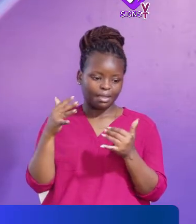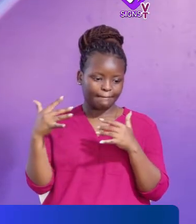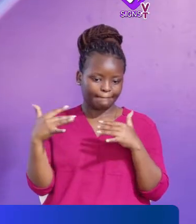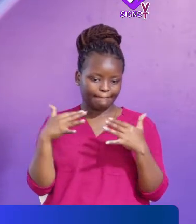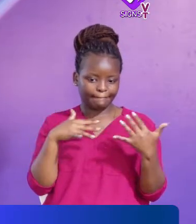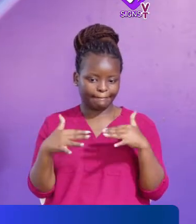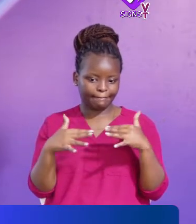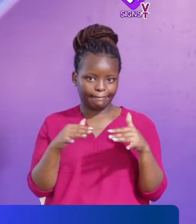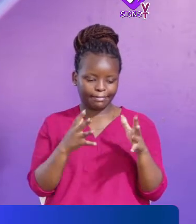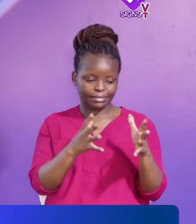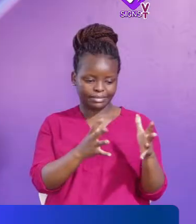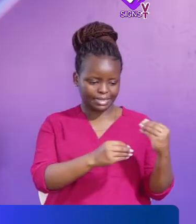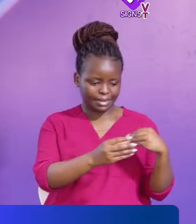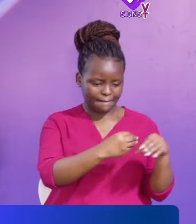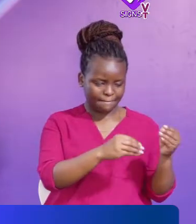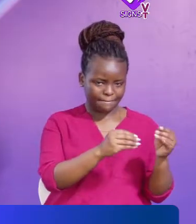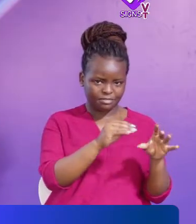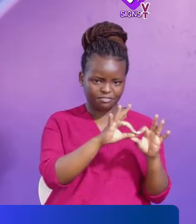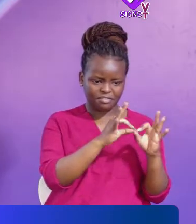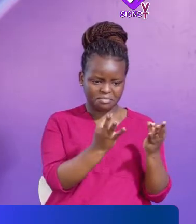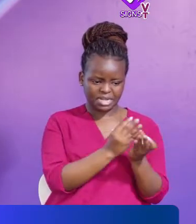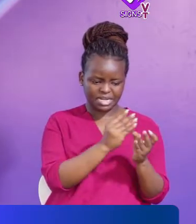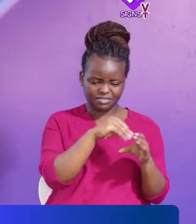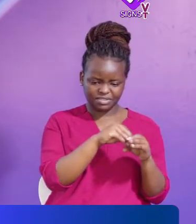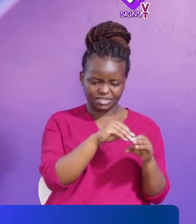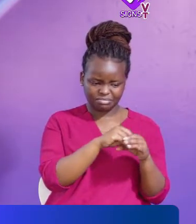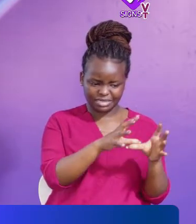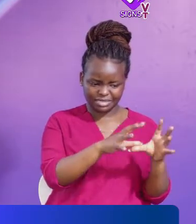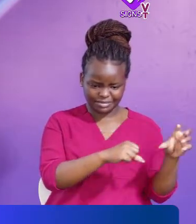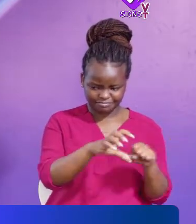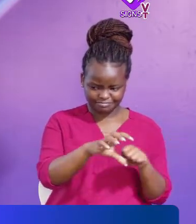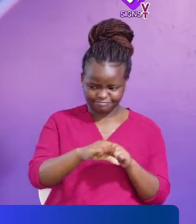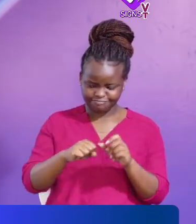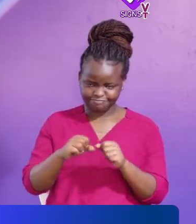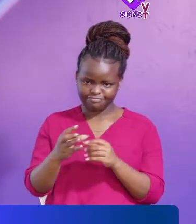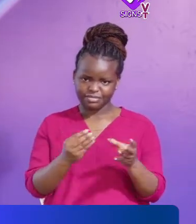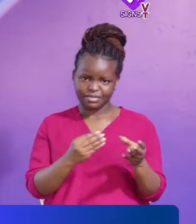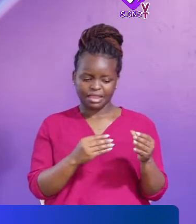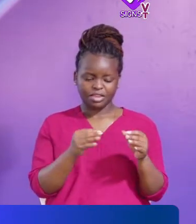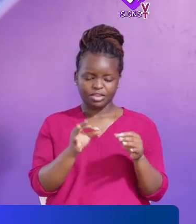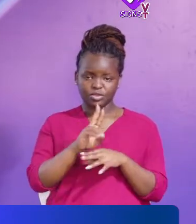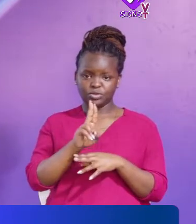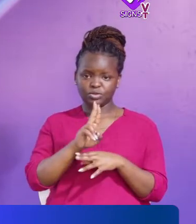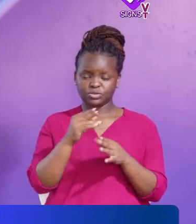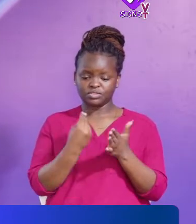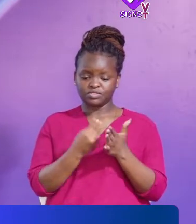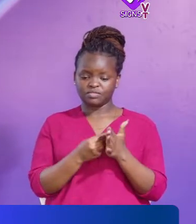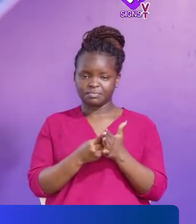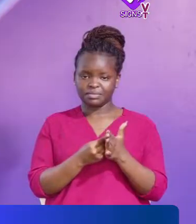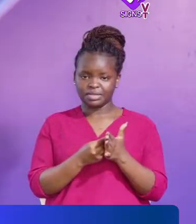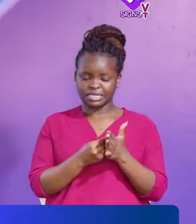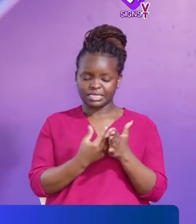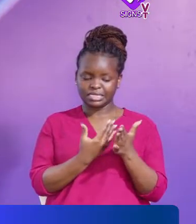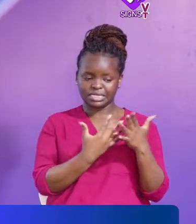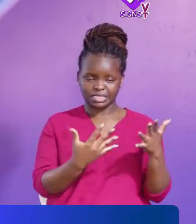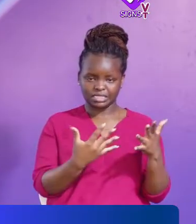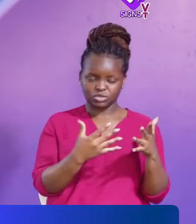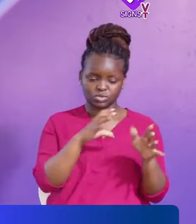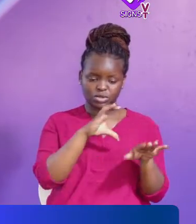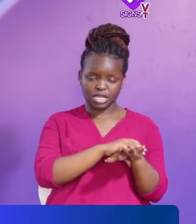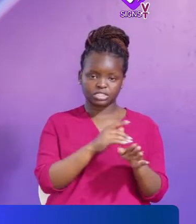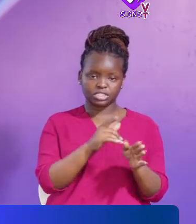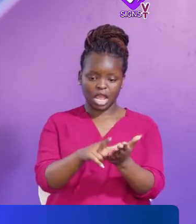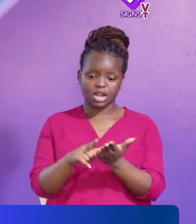his family investment. He was able to, actually he used the family property to take a loan off